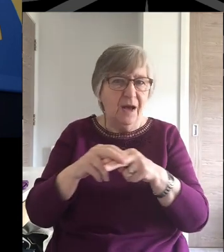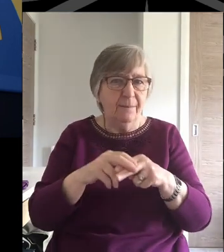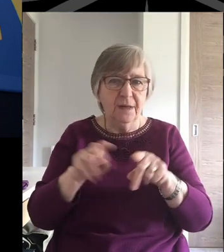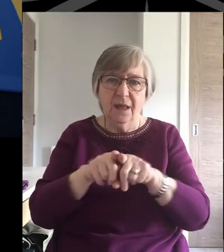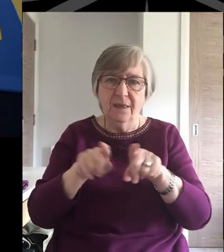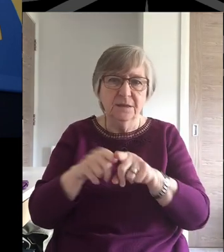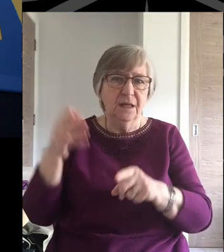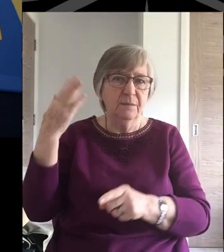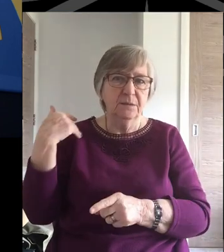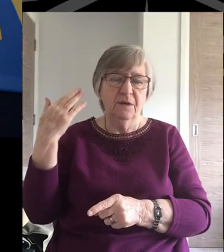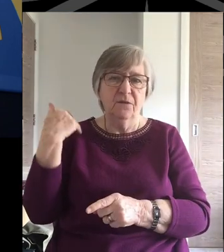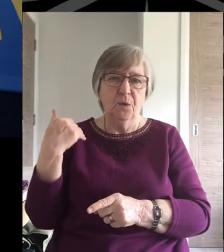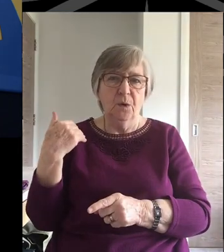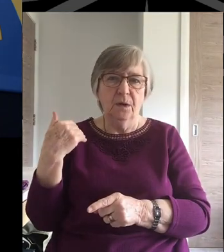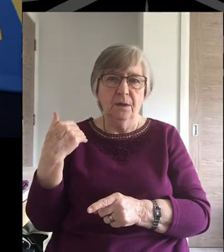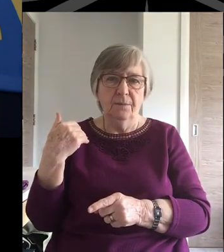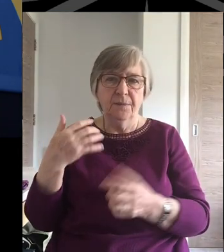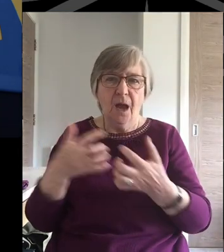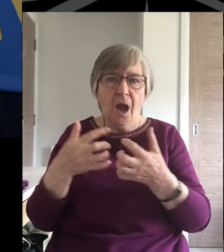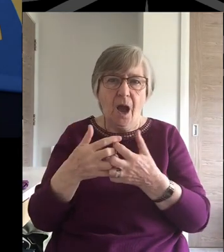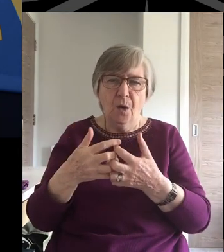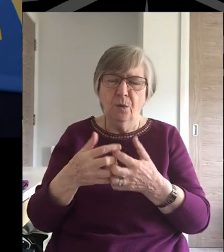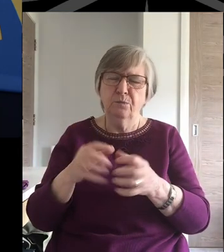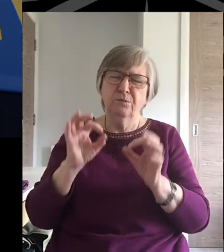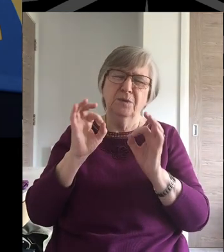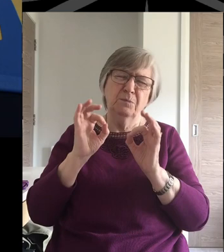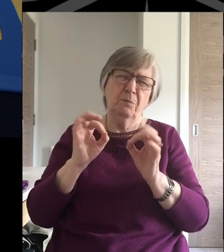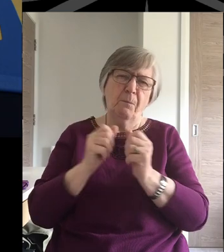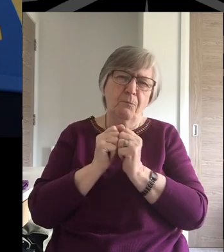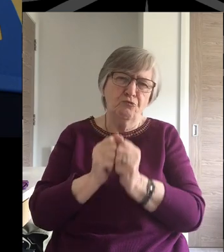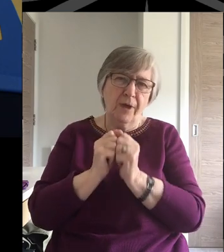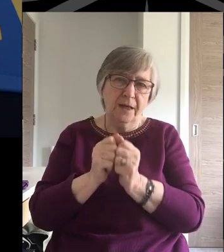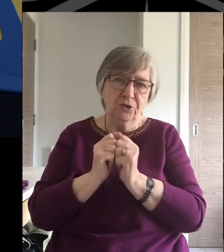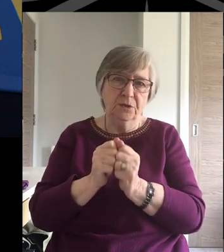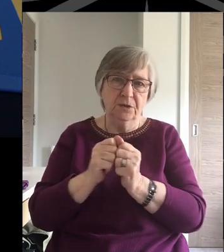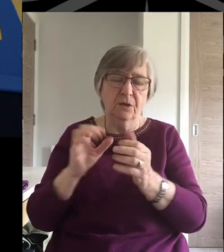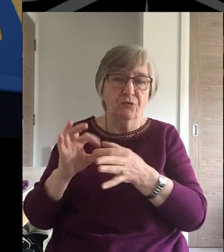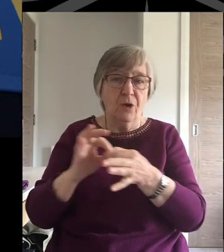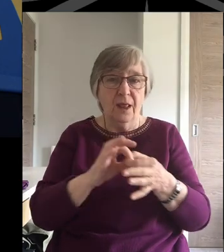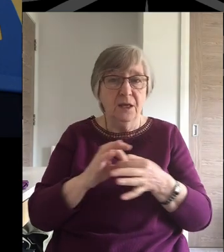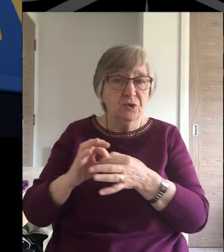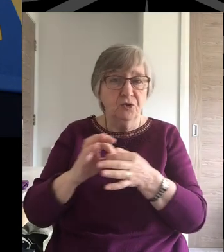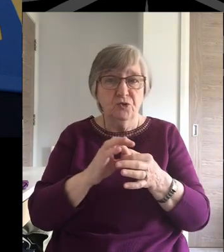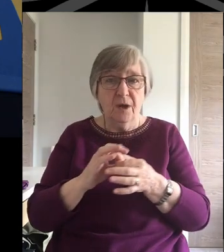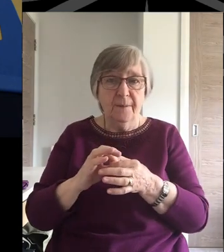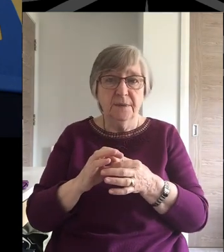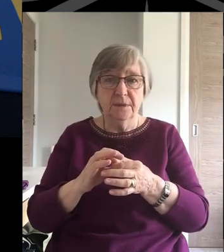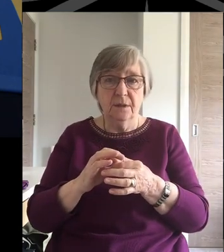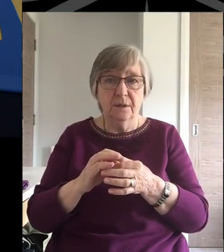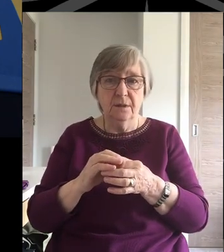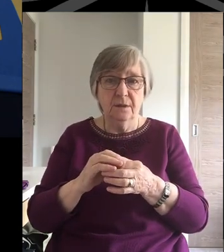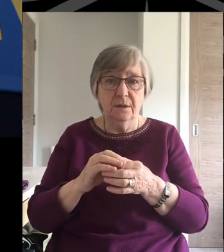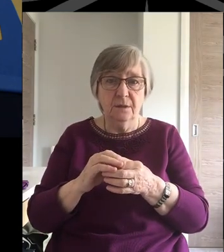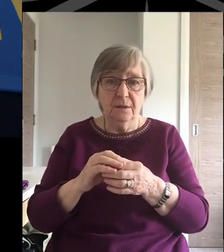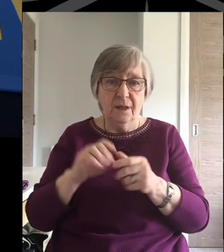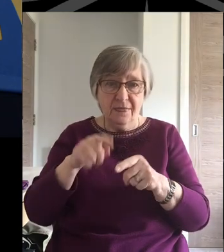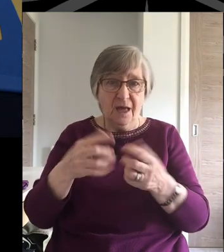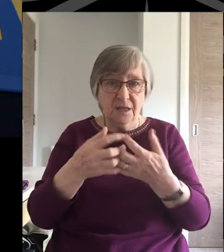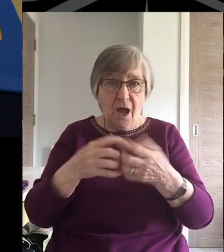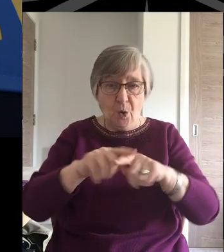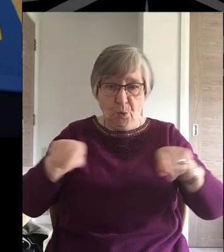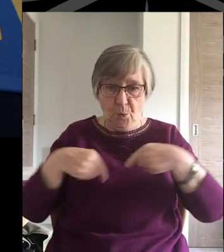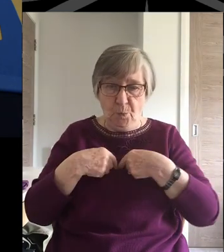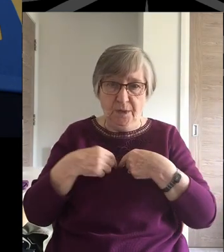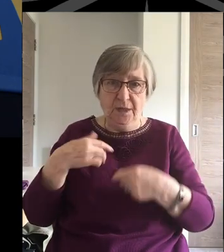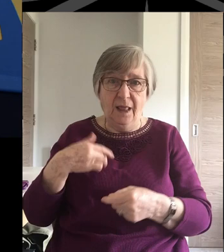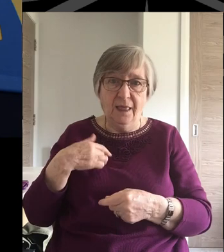before, about how invaluable relationships are. It's the way we are. It's the way we've been wired